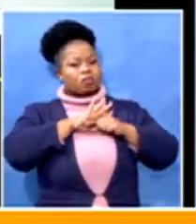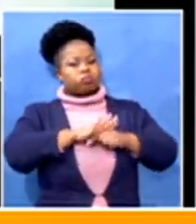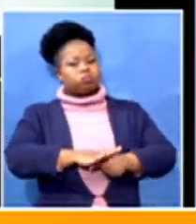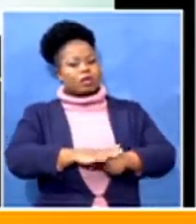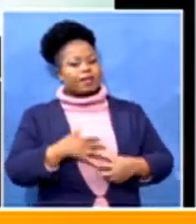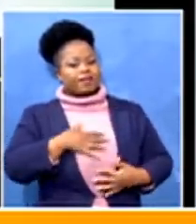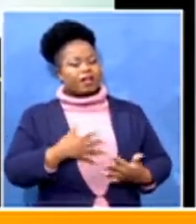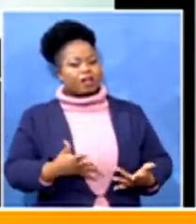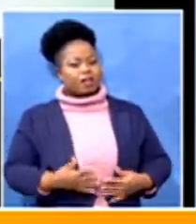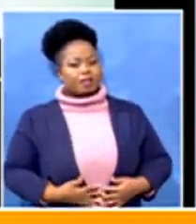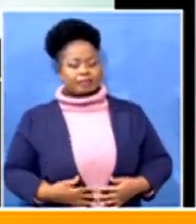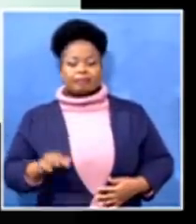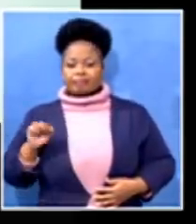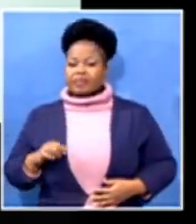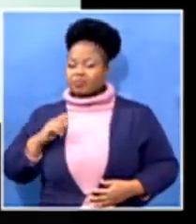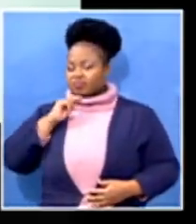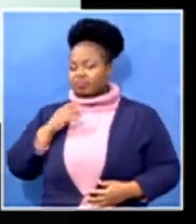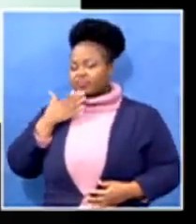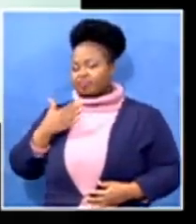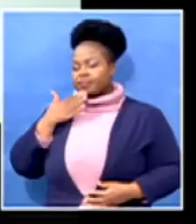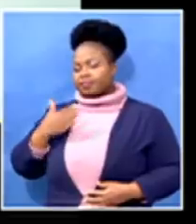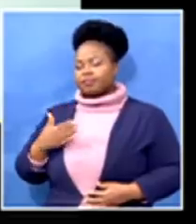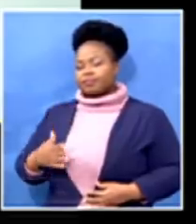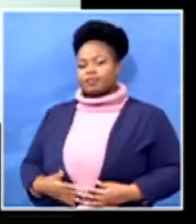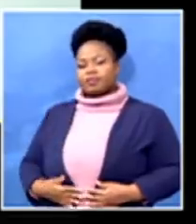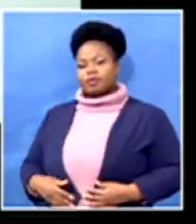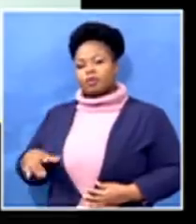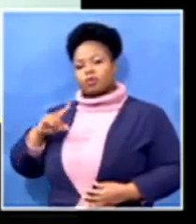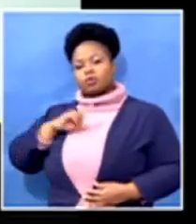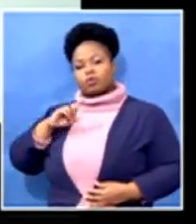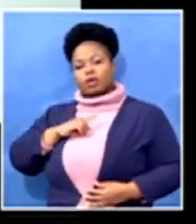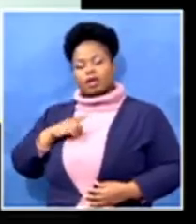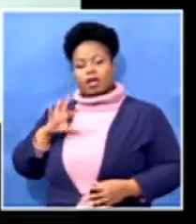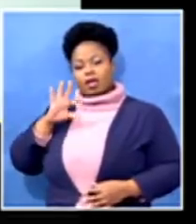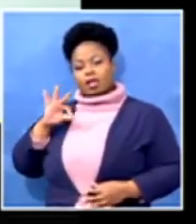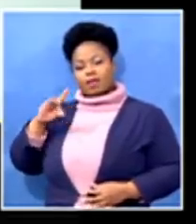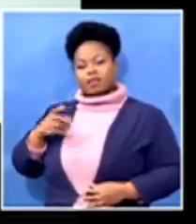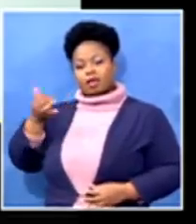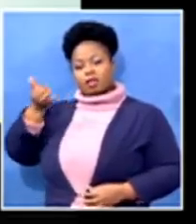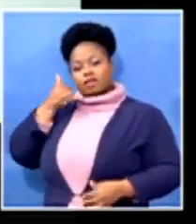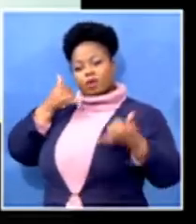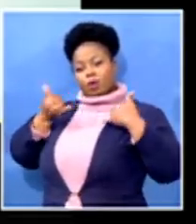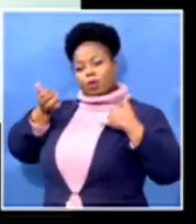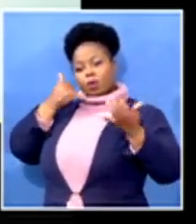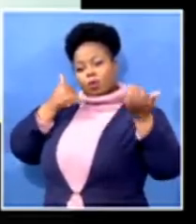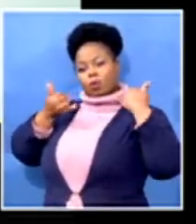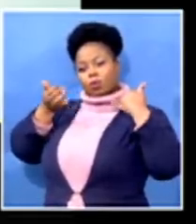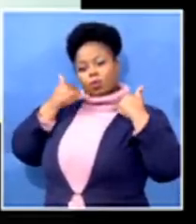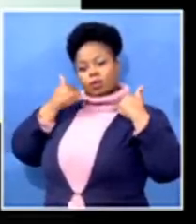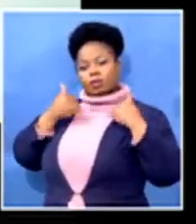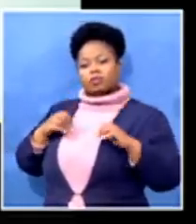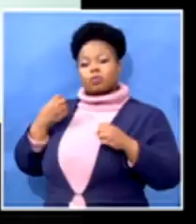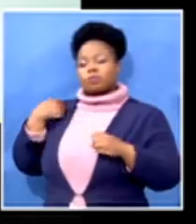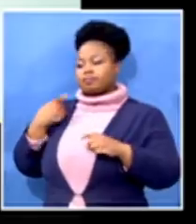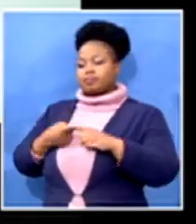Thanks, Leanne. And I think, we've been monitoring the number of calls on a daily basis and watching it very closely. And since the beginning of